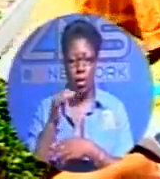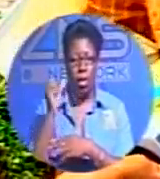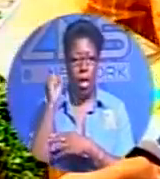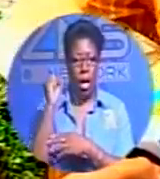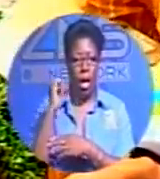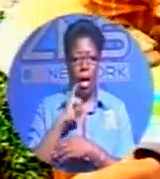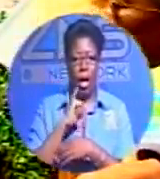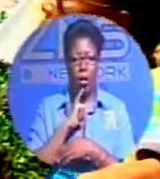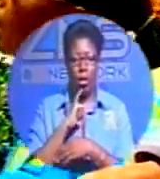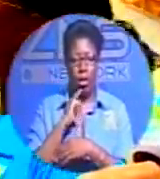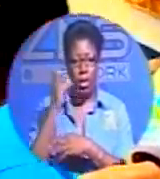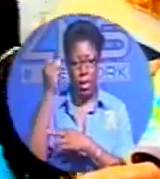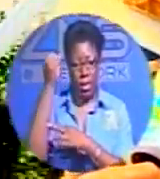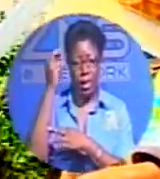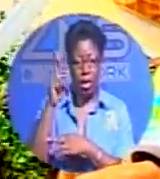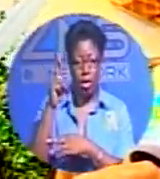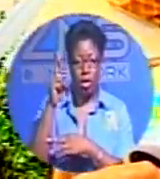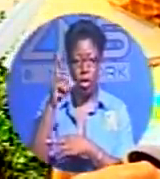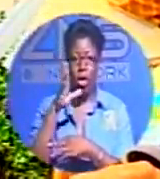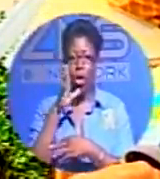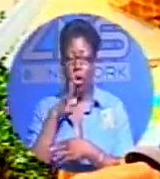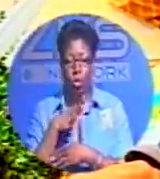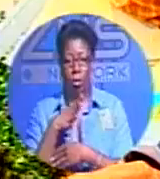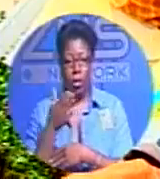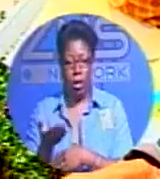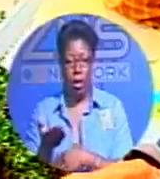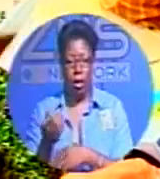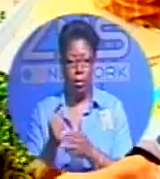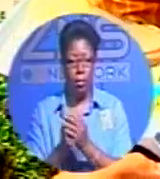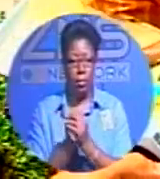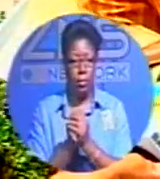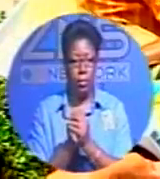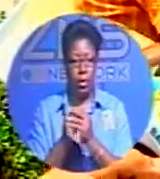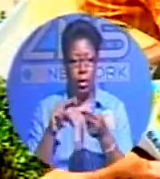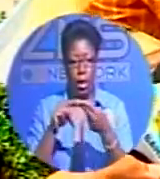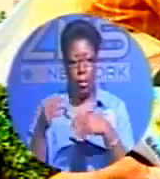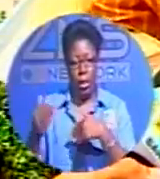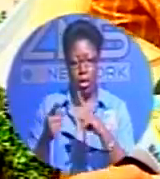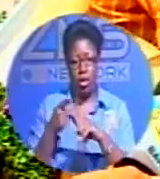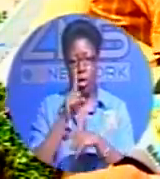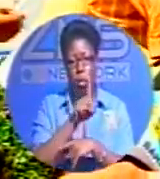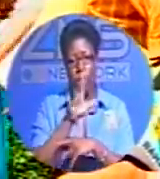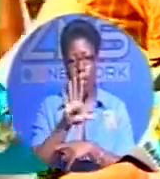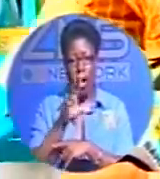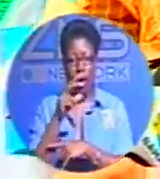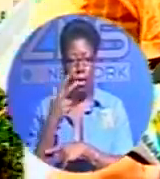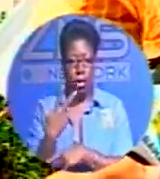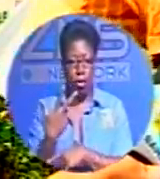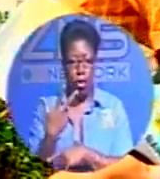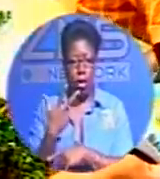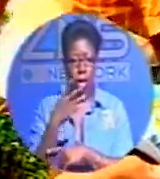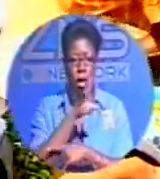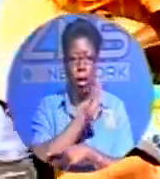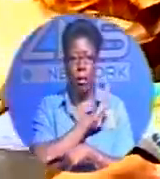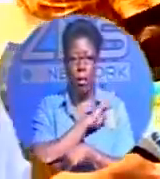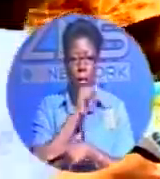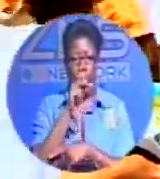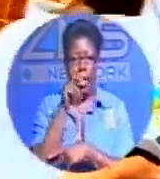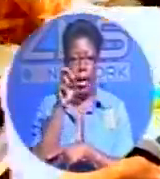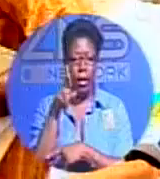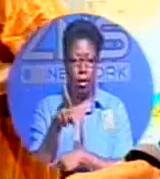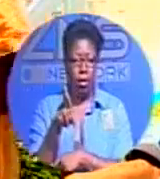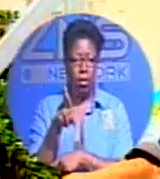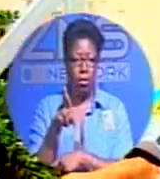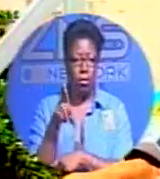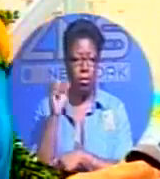woman of that squad, okay? The number next to me was 153 Baker. She